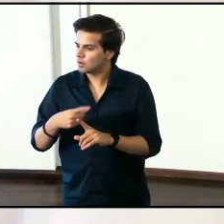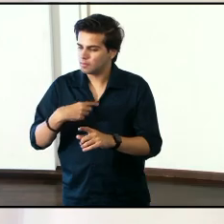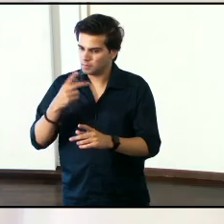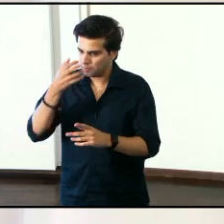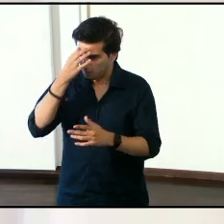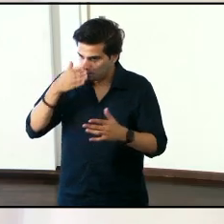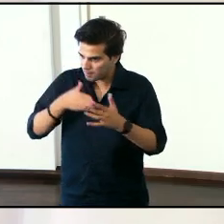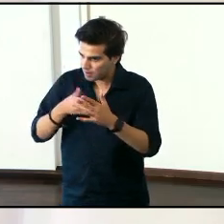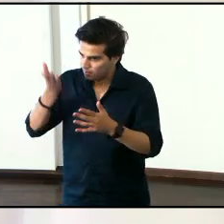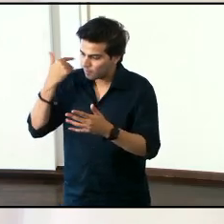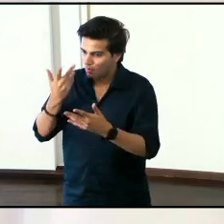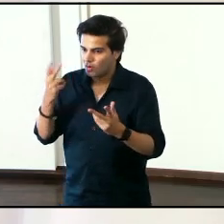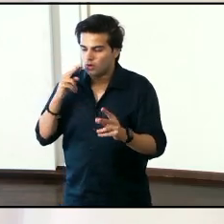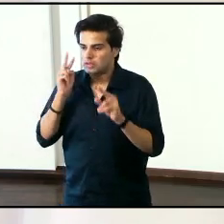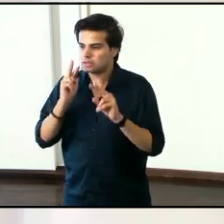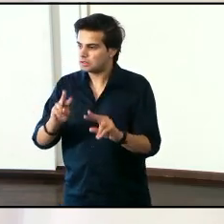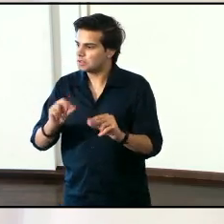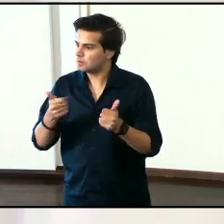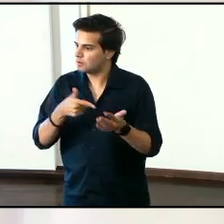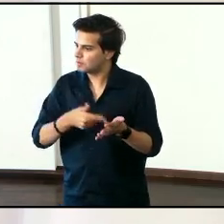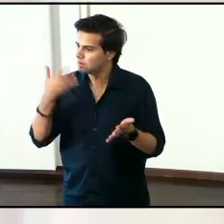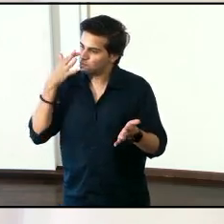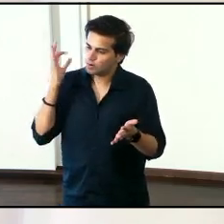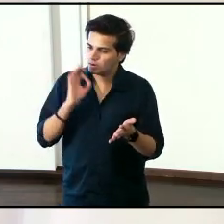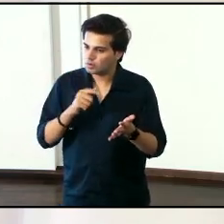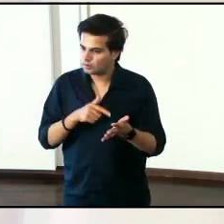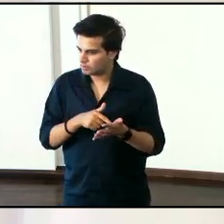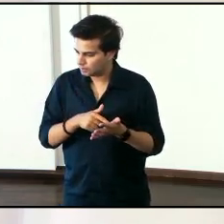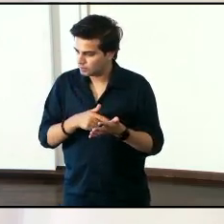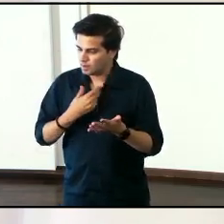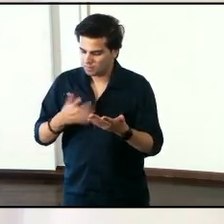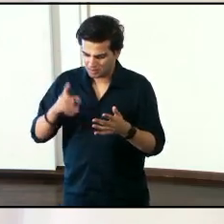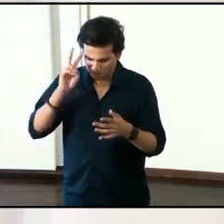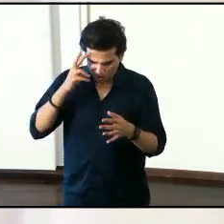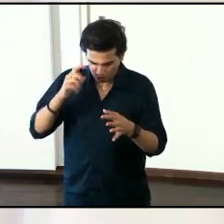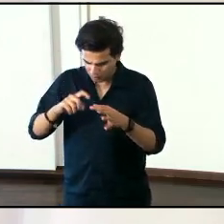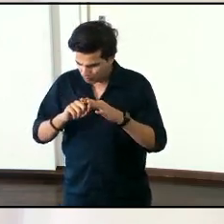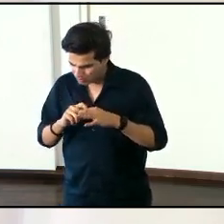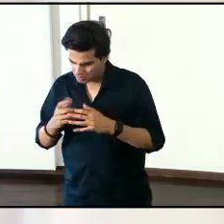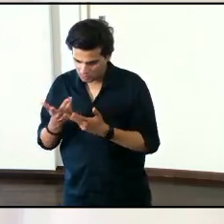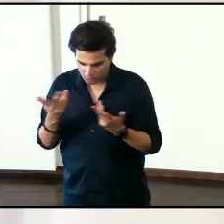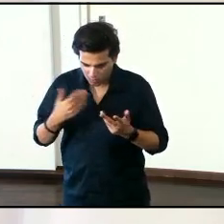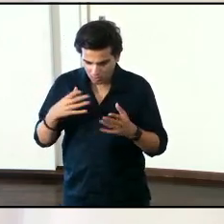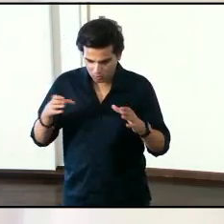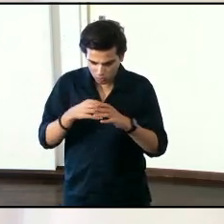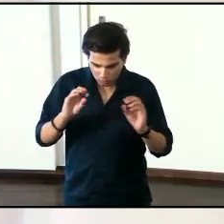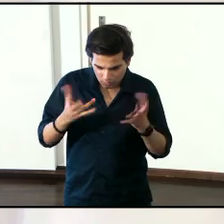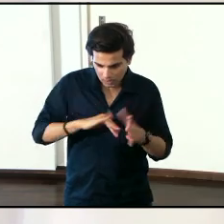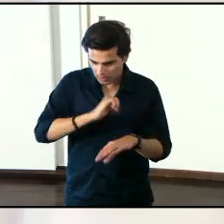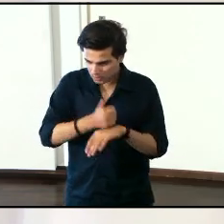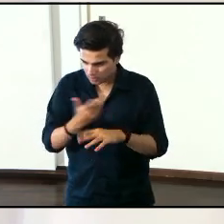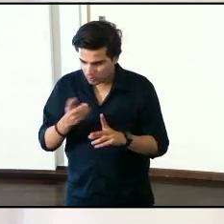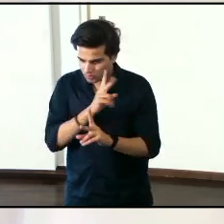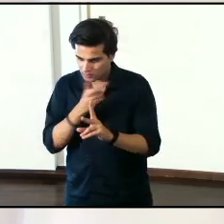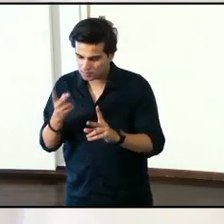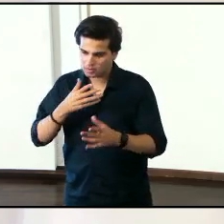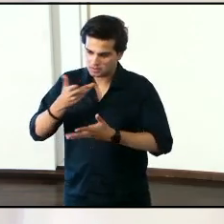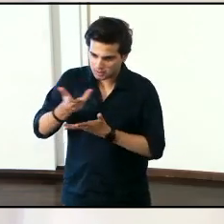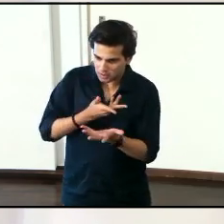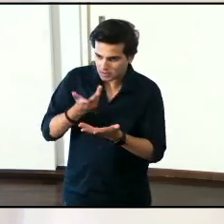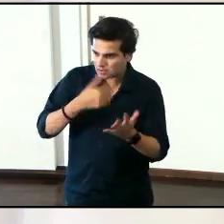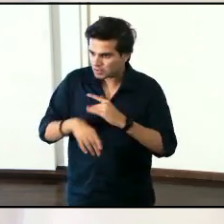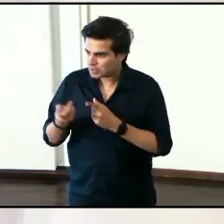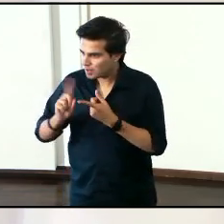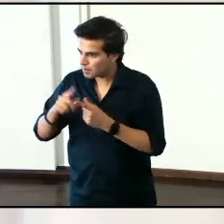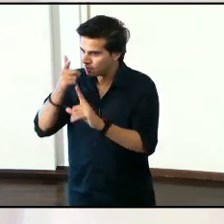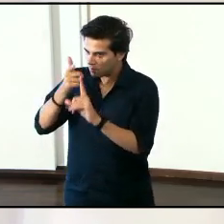issues around all of this, about questions about how groups came together, what kinds of discussions were